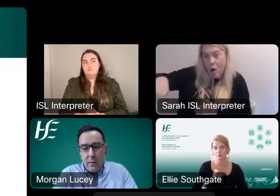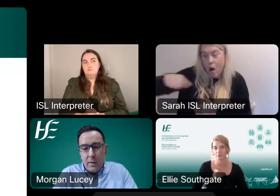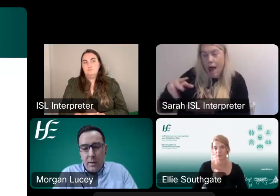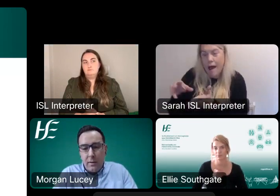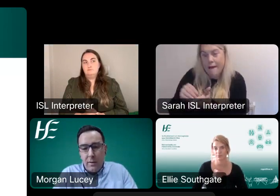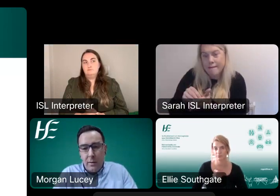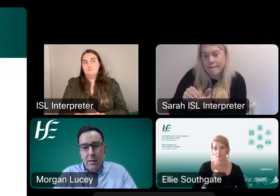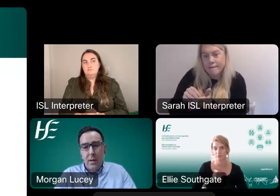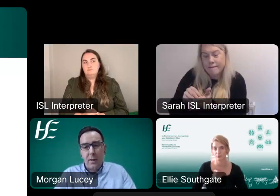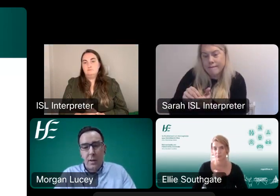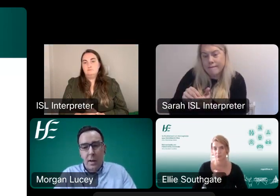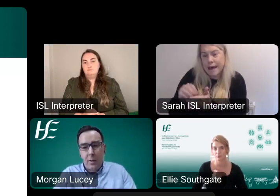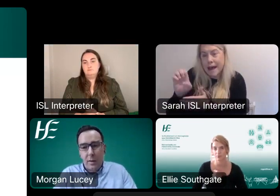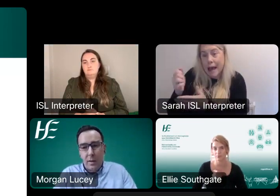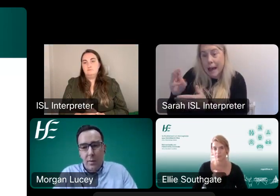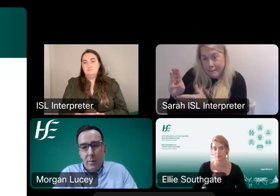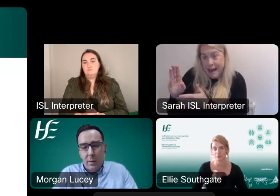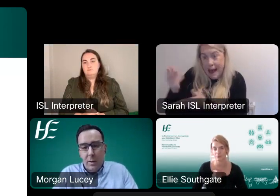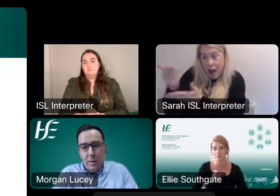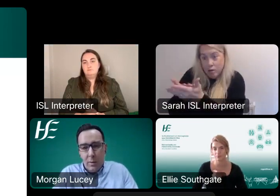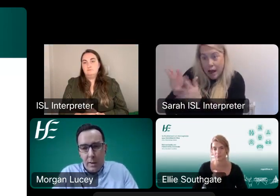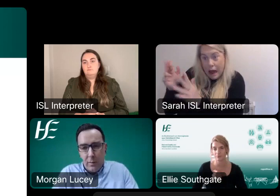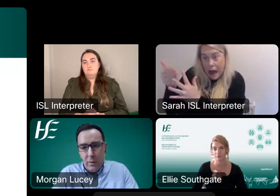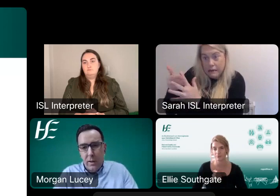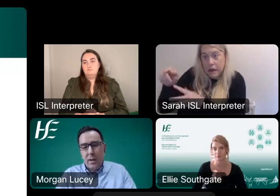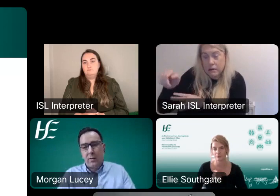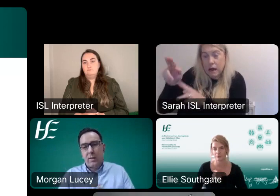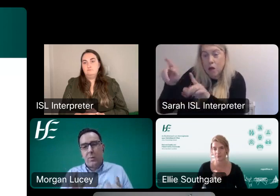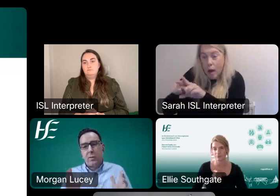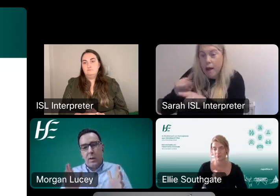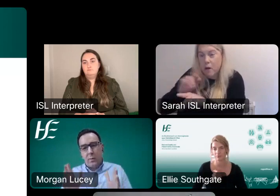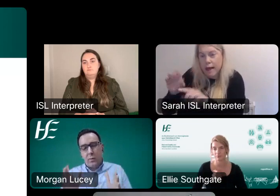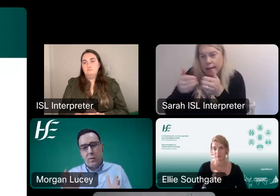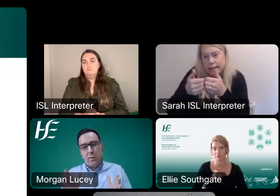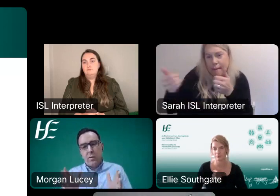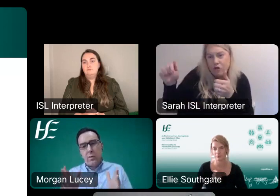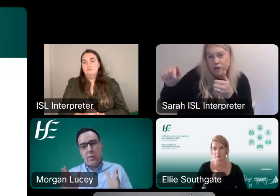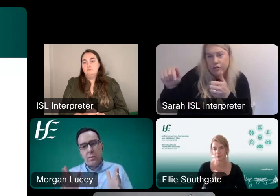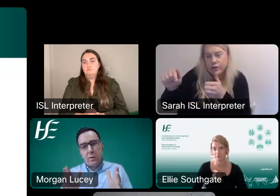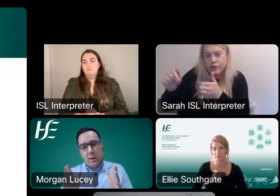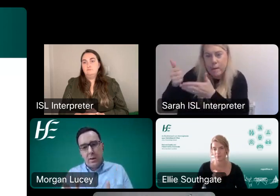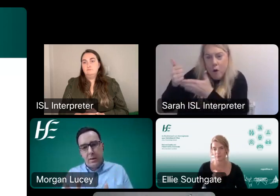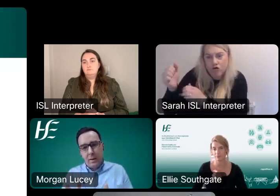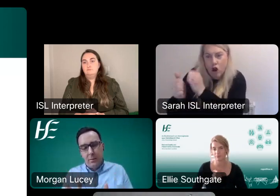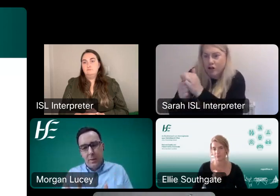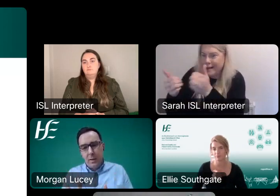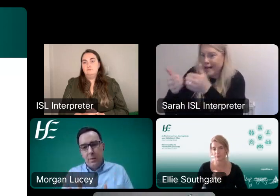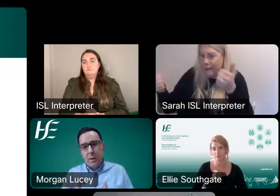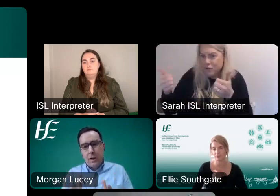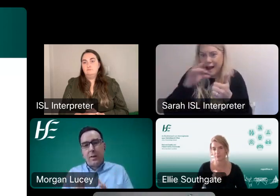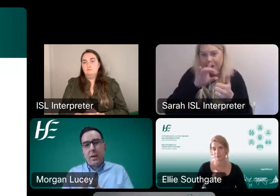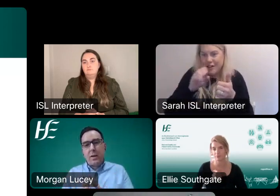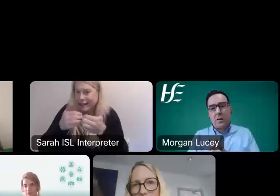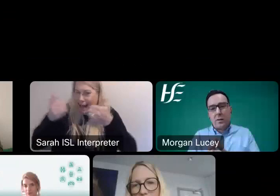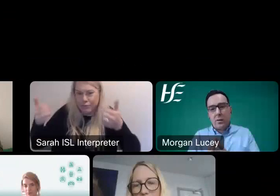have EAP counselling available as well, but they have a separate staff support structure to the HSE